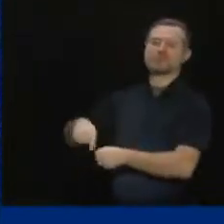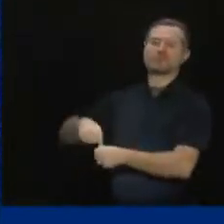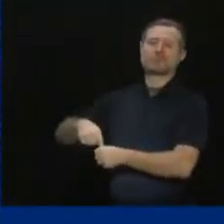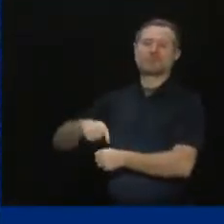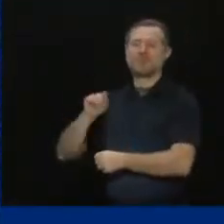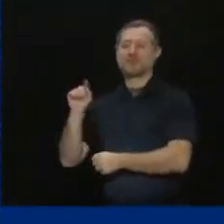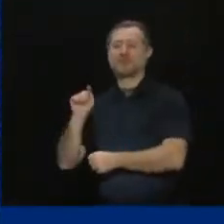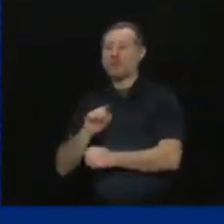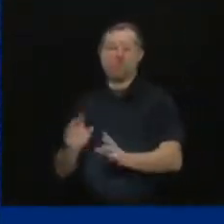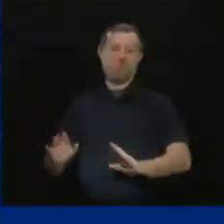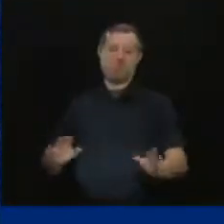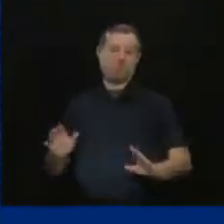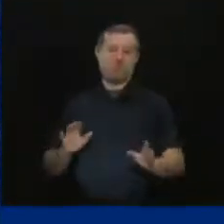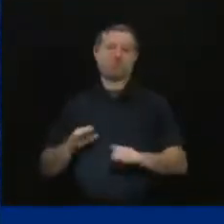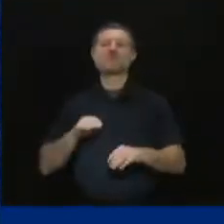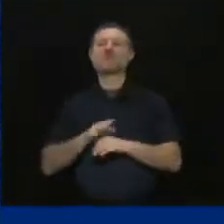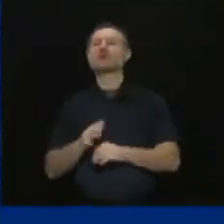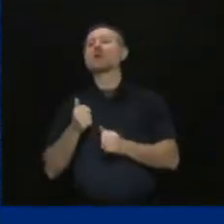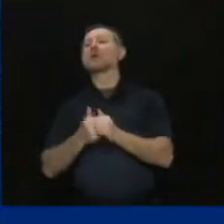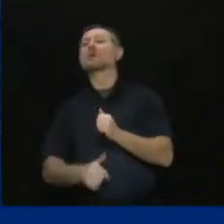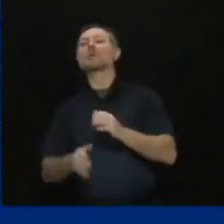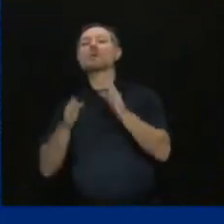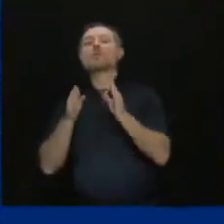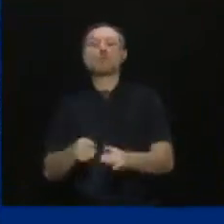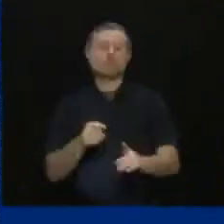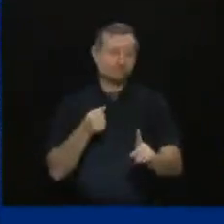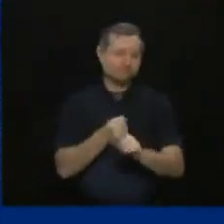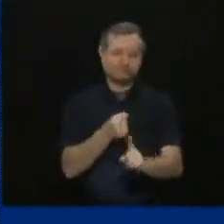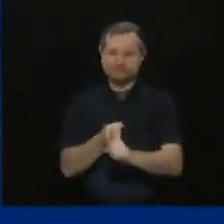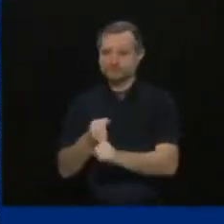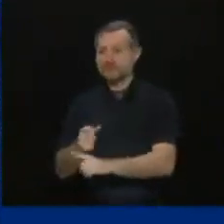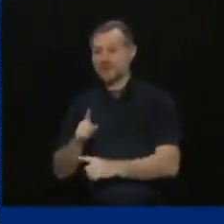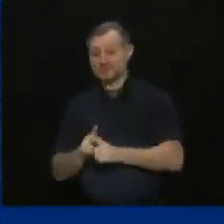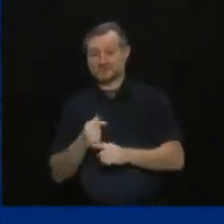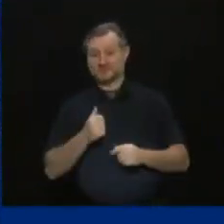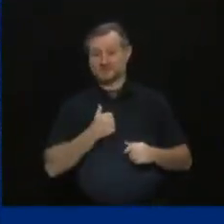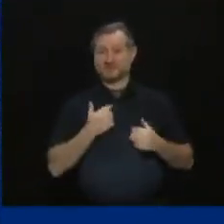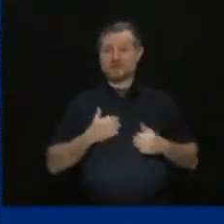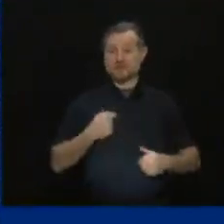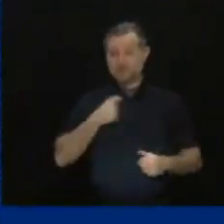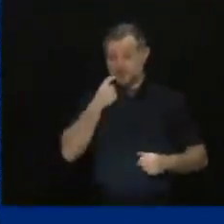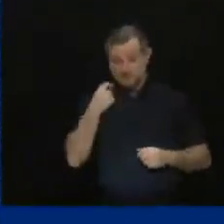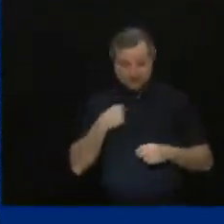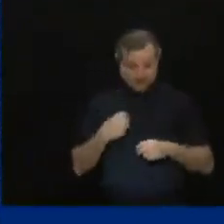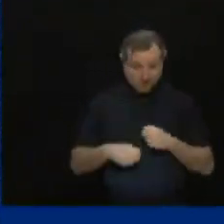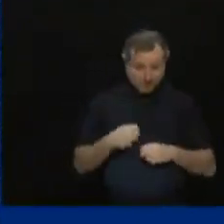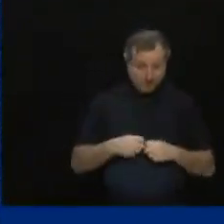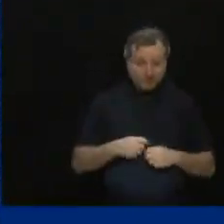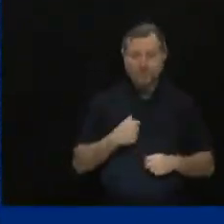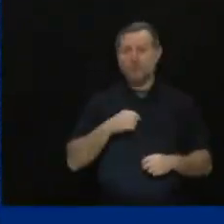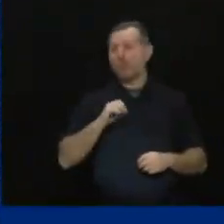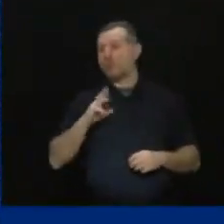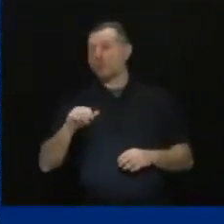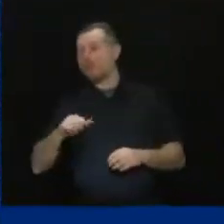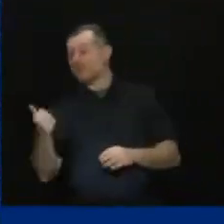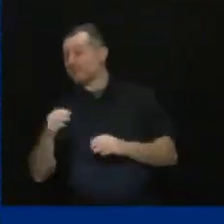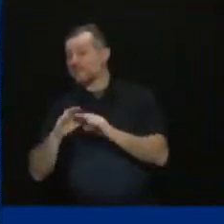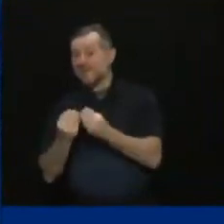every single person, whether you have been affected individually by addiction, you have been affected by addiction. Let us be very clear about